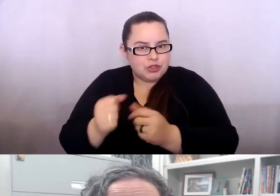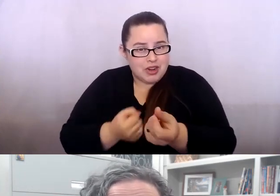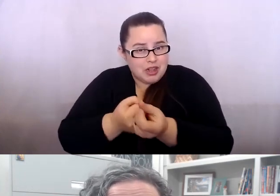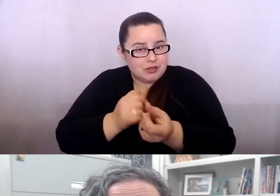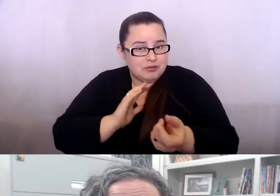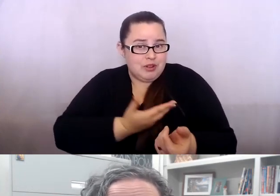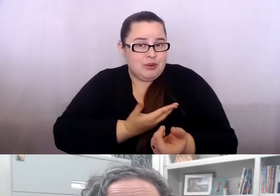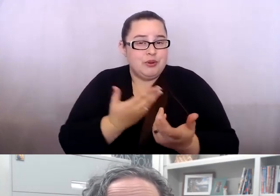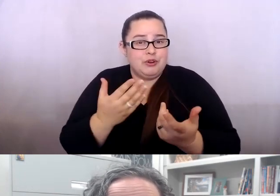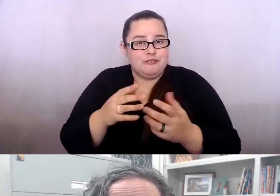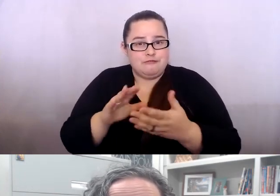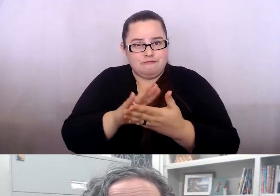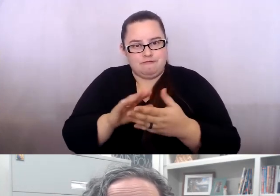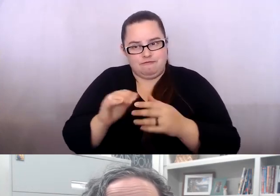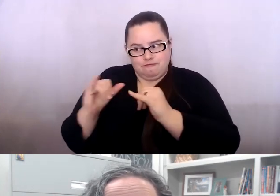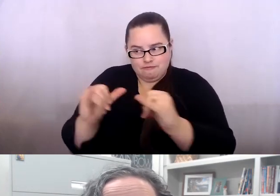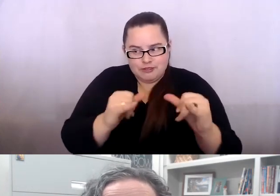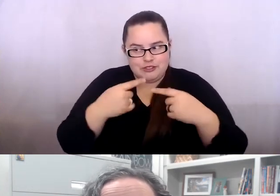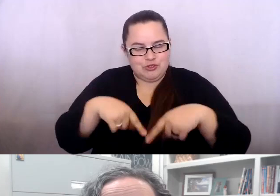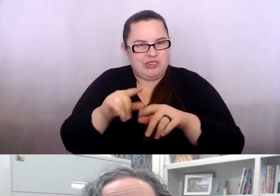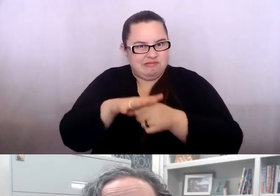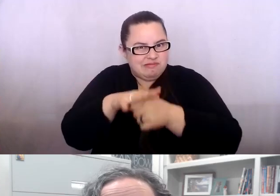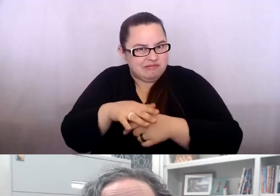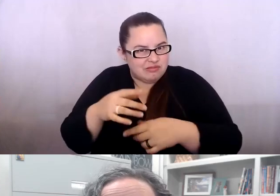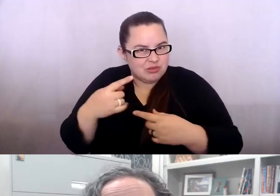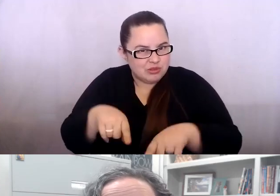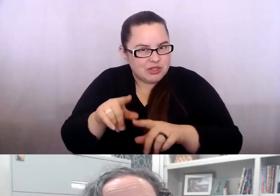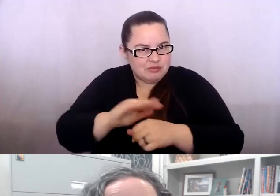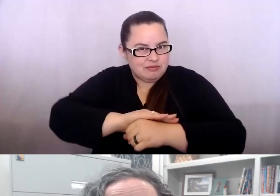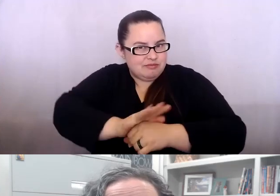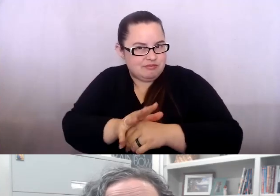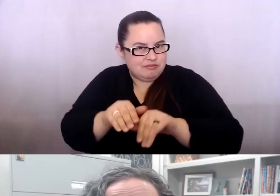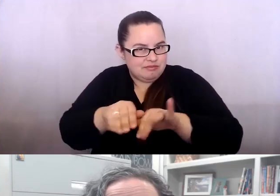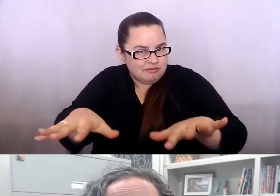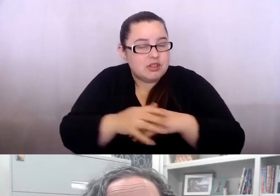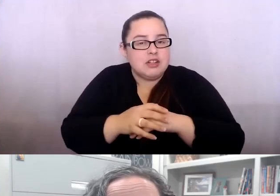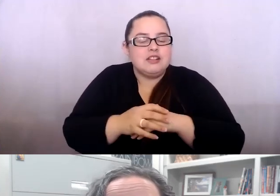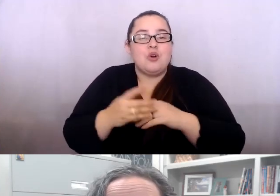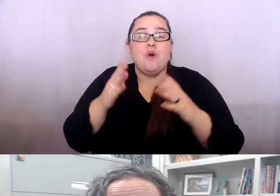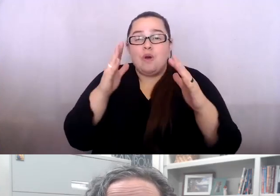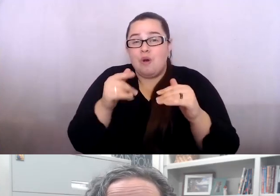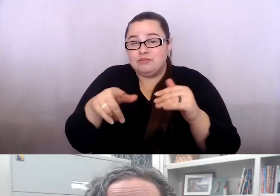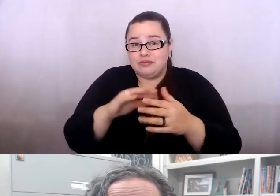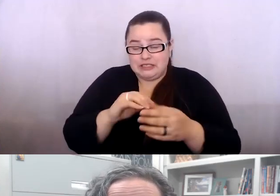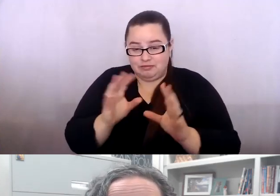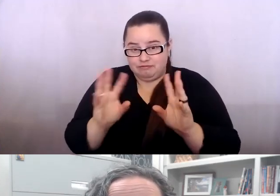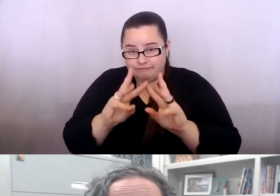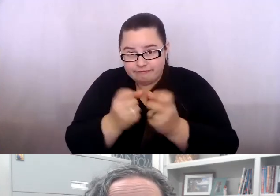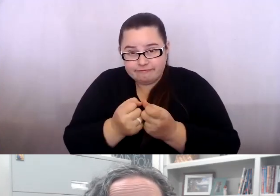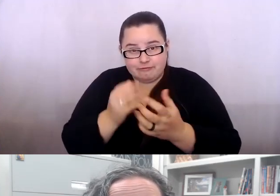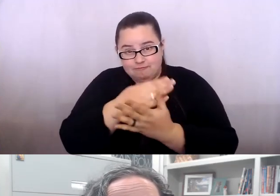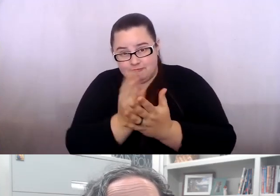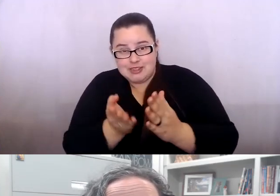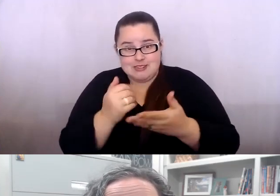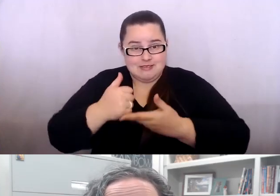fairly stressful time for all of us during the pandemic. We certainly hope that this series has been helpful to you. And if you have any suggestions or comments,